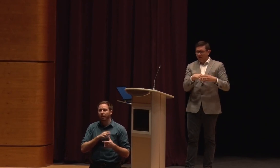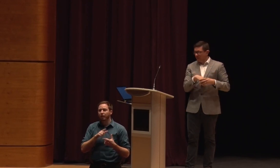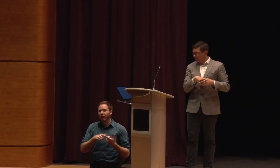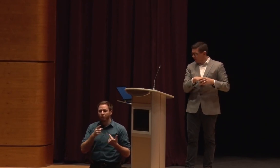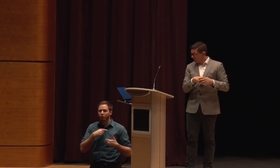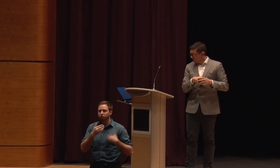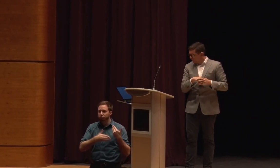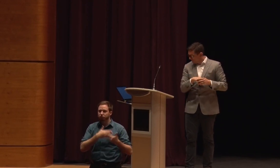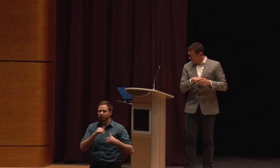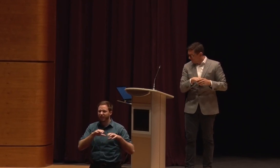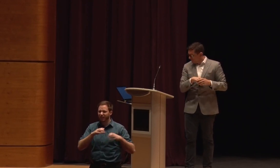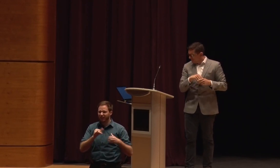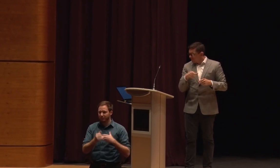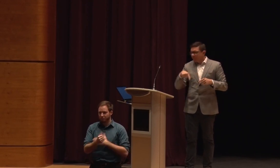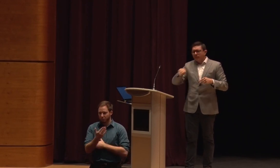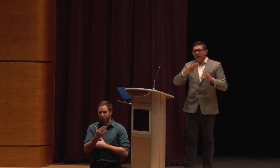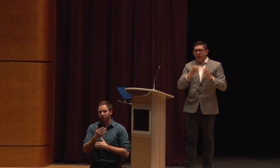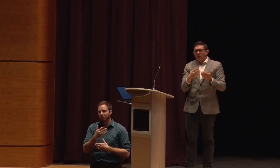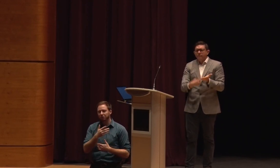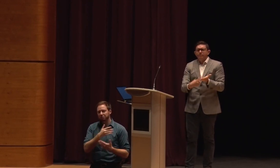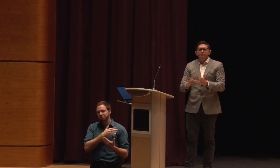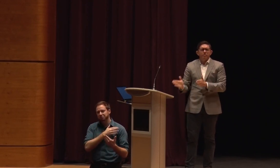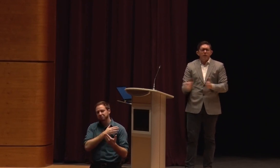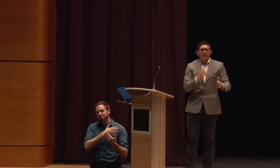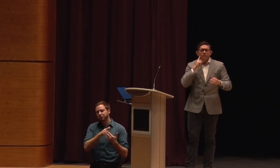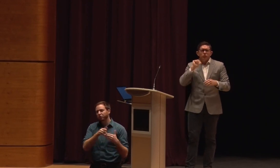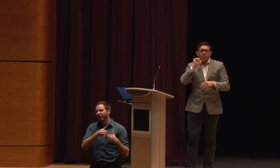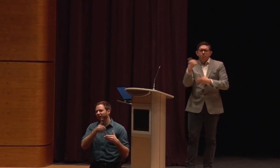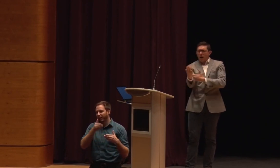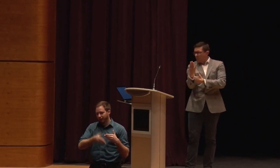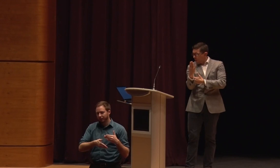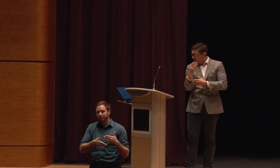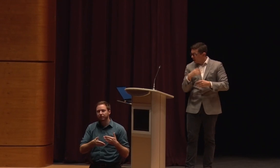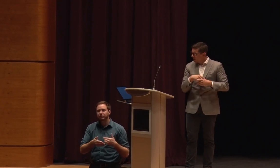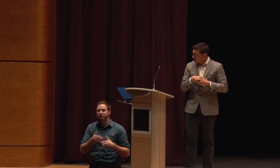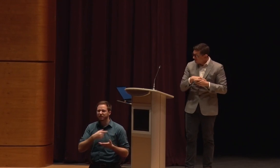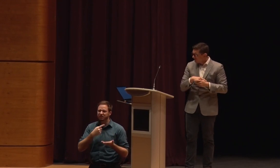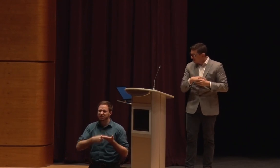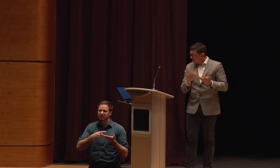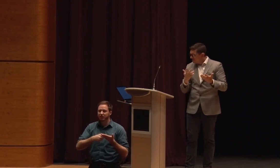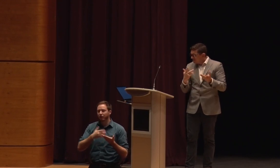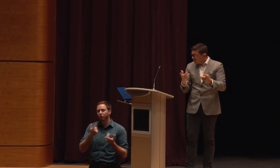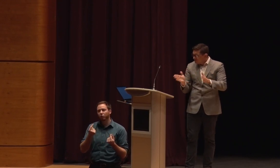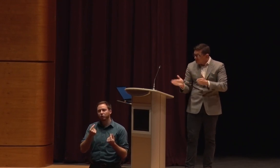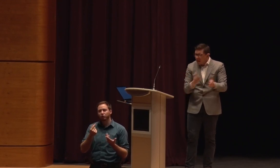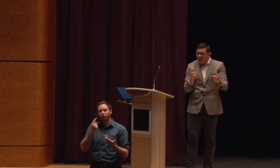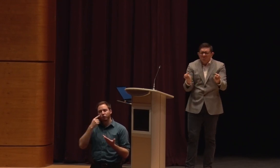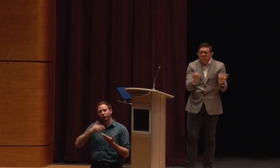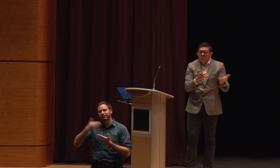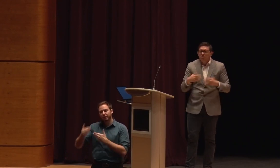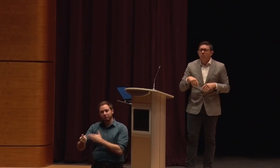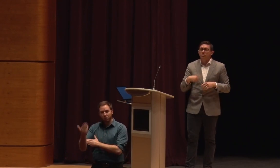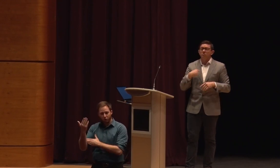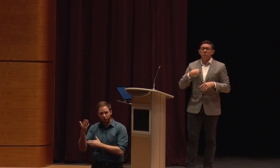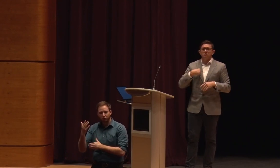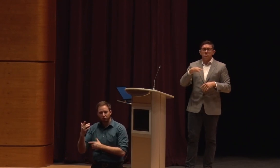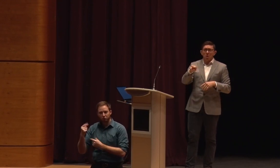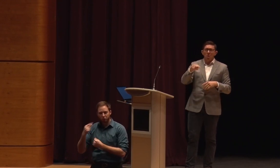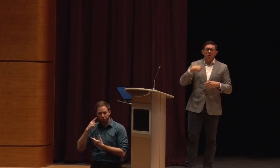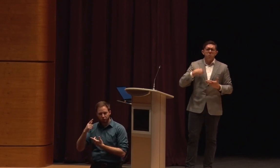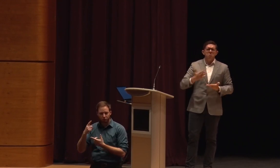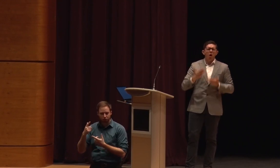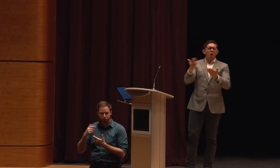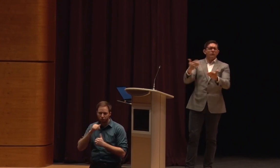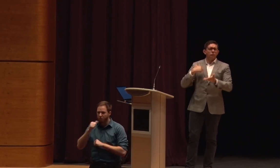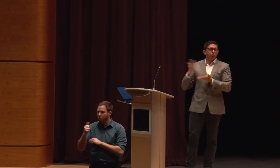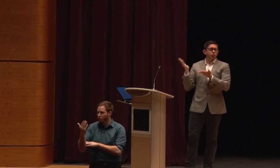were progressing through the class, we were getting close to the end, and we were discussing the next morning session, what was going to